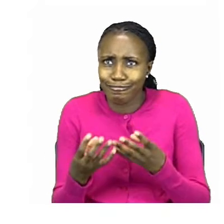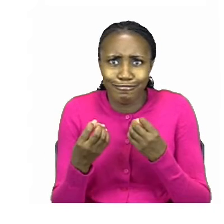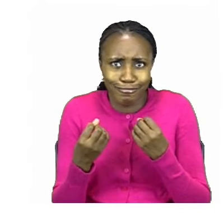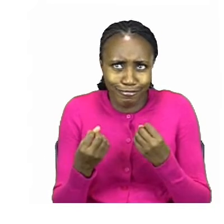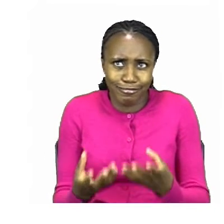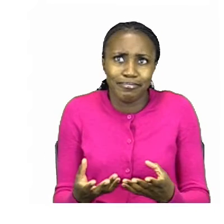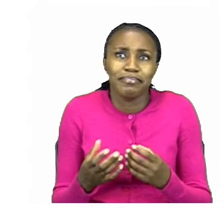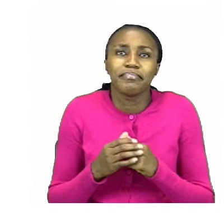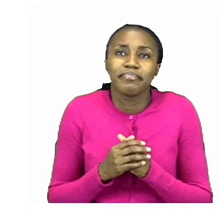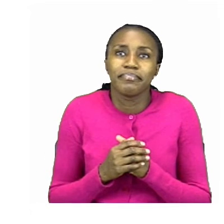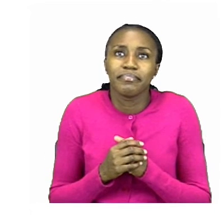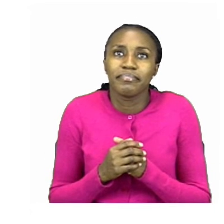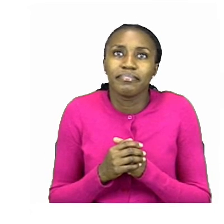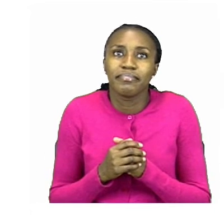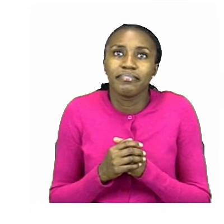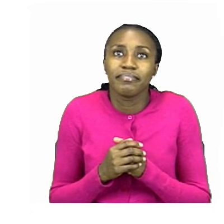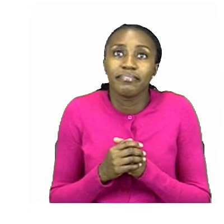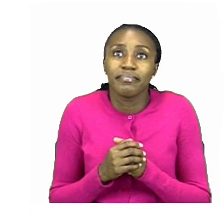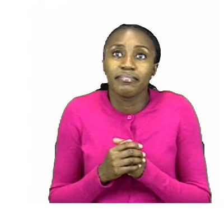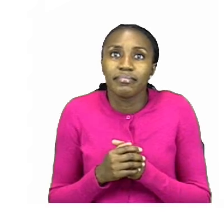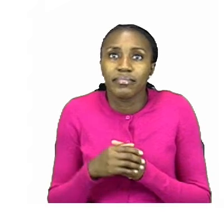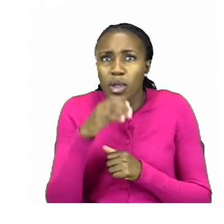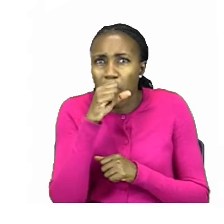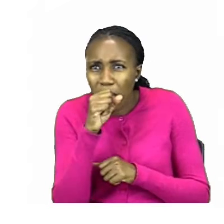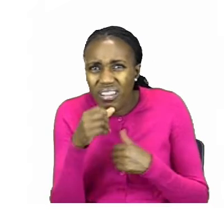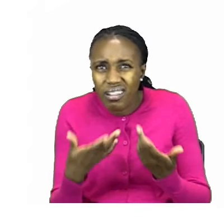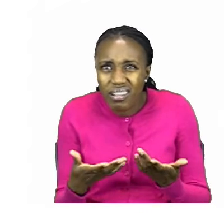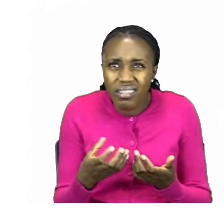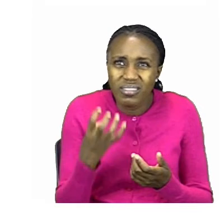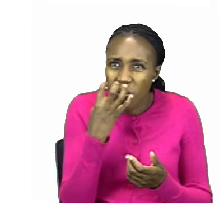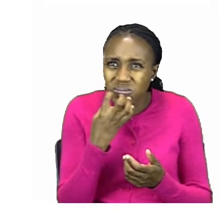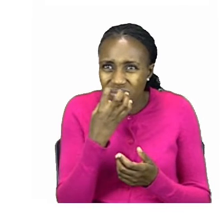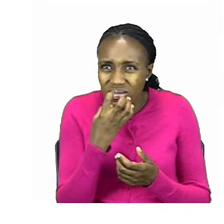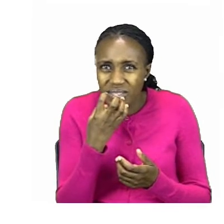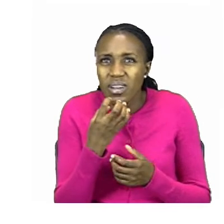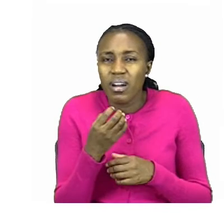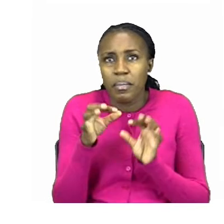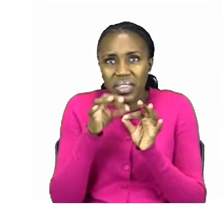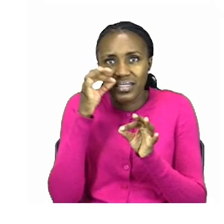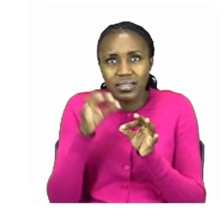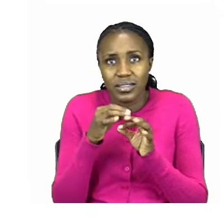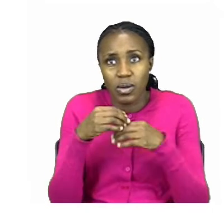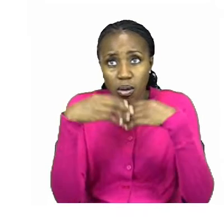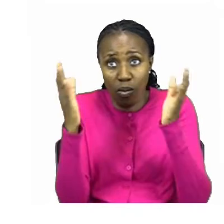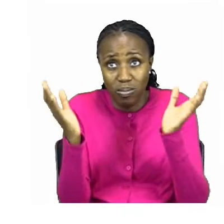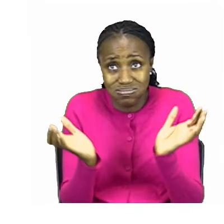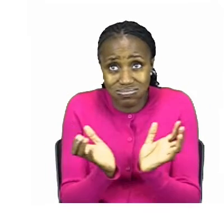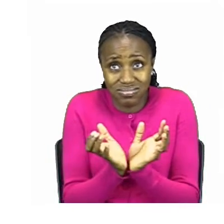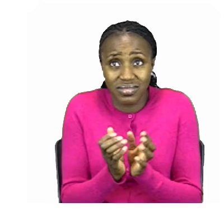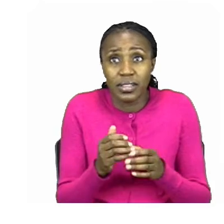of fruit. You have some oranges, lemon, grapes, there's a